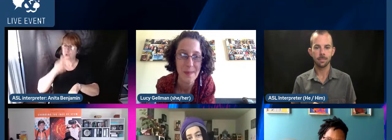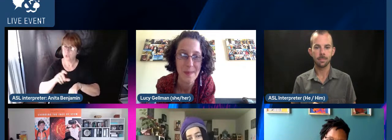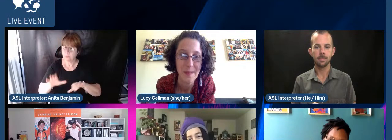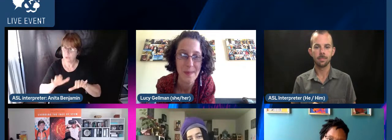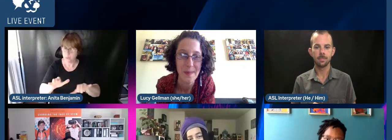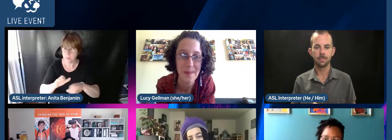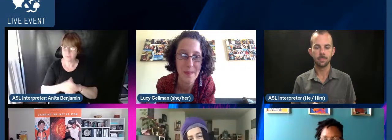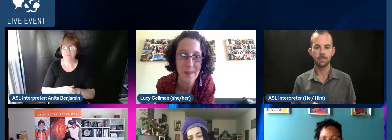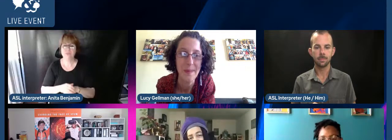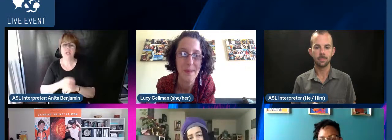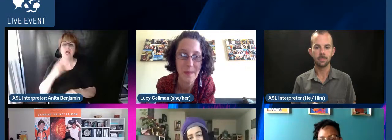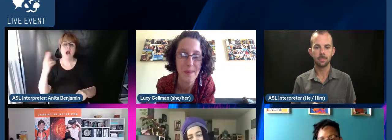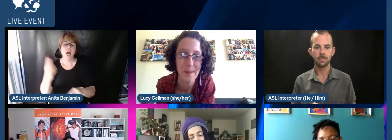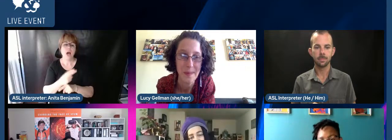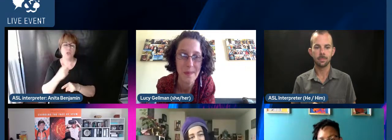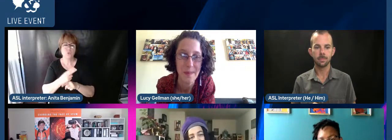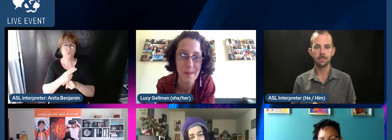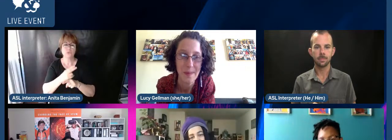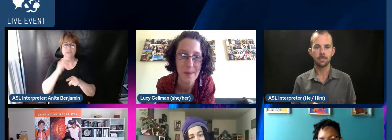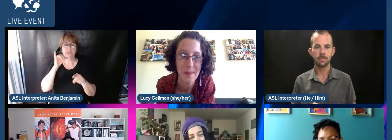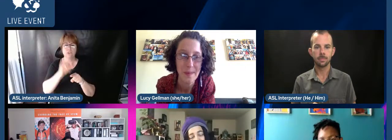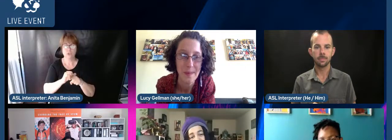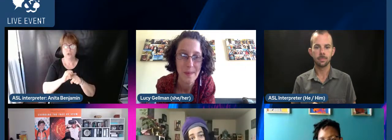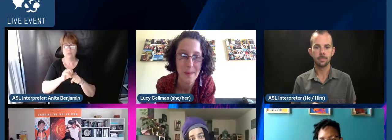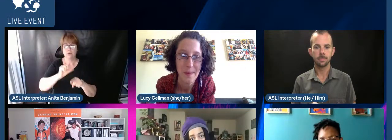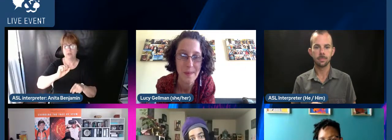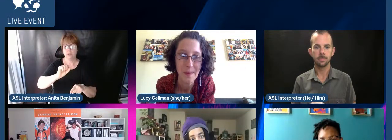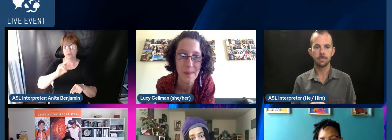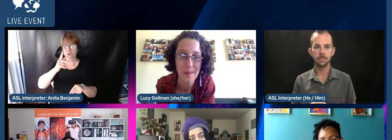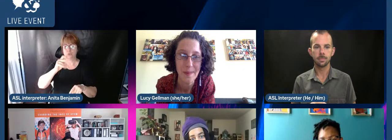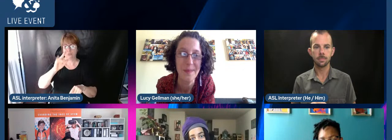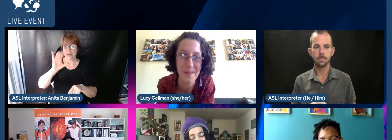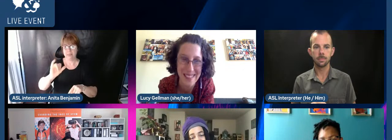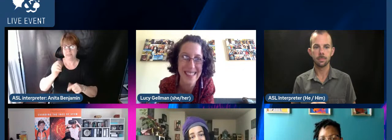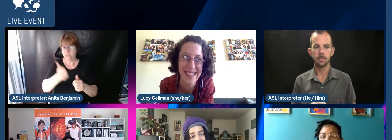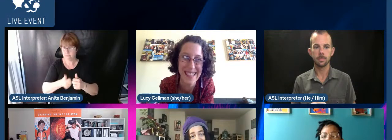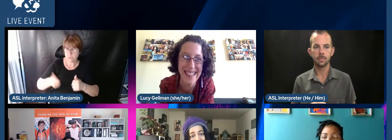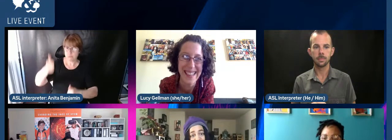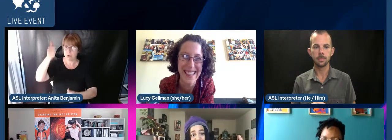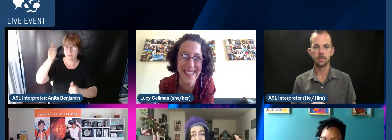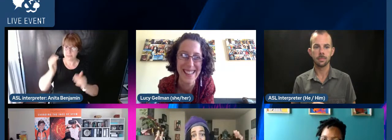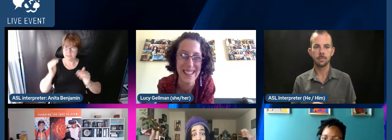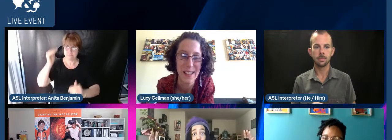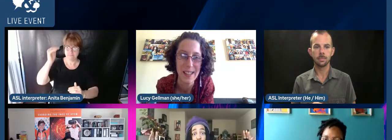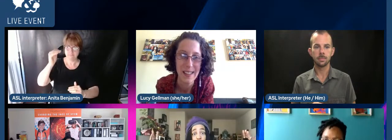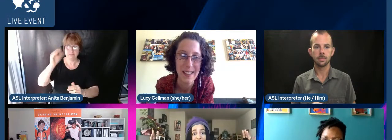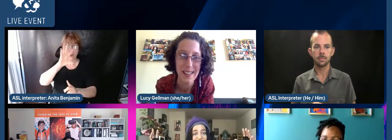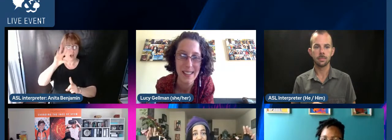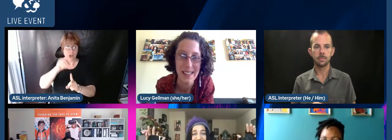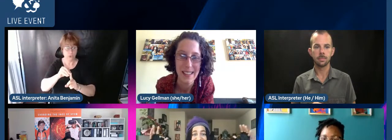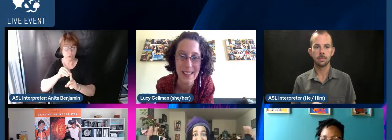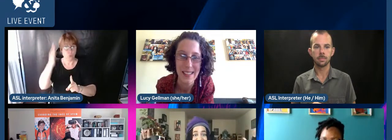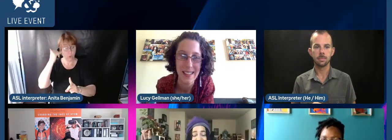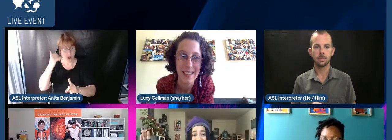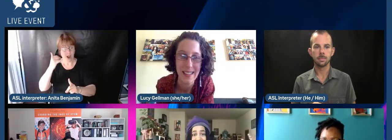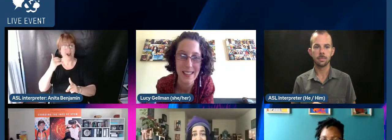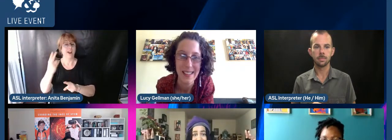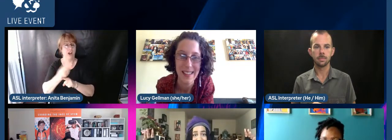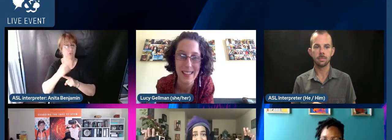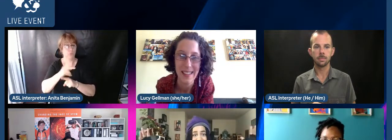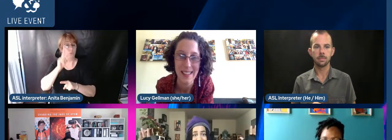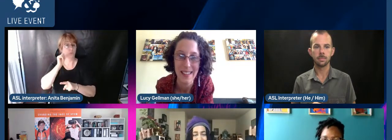use the term supremacy culture primarily because I'm on Twitter all the time, saying the very long and